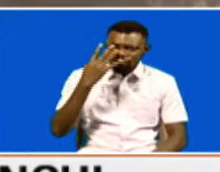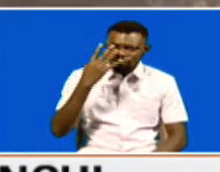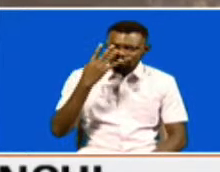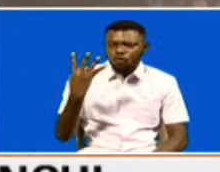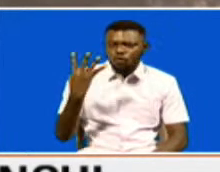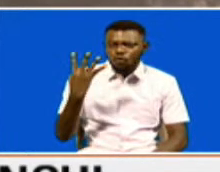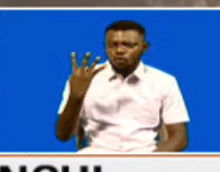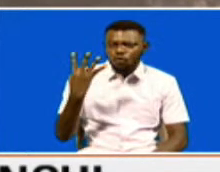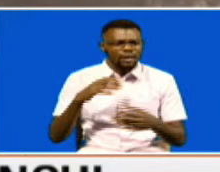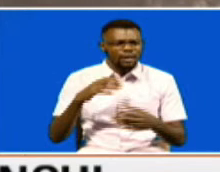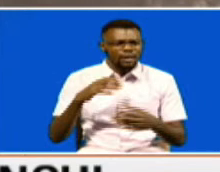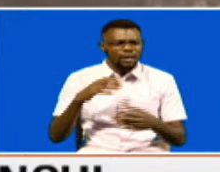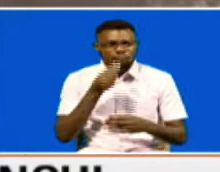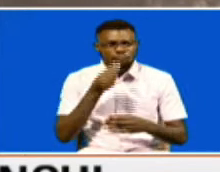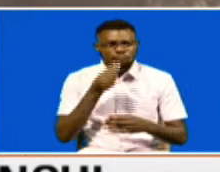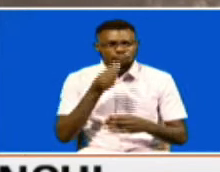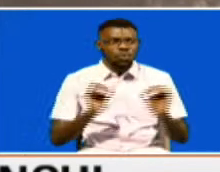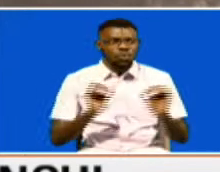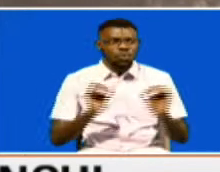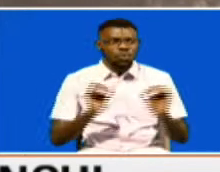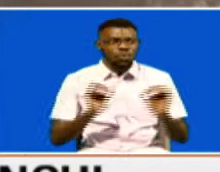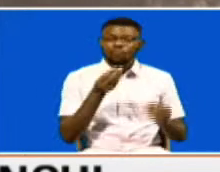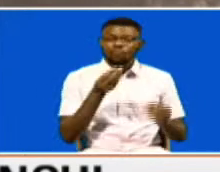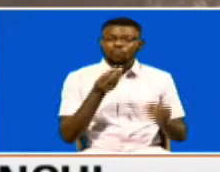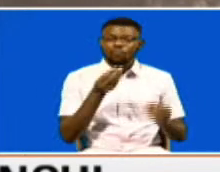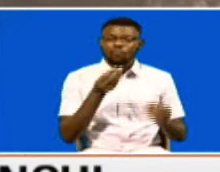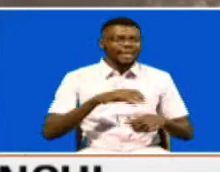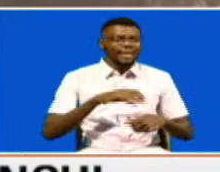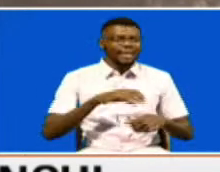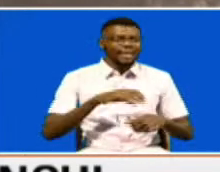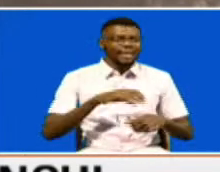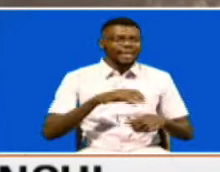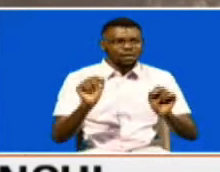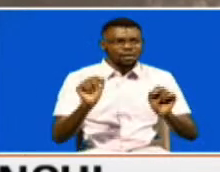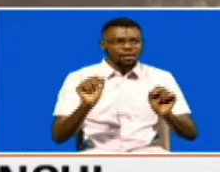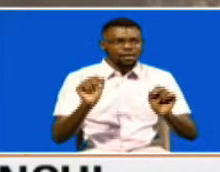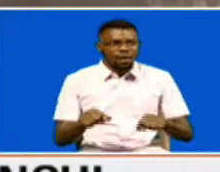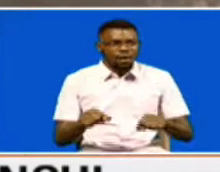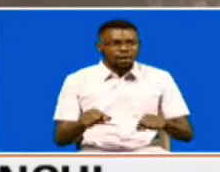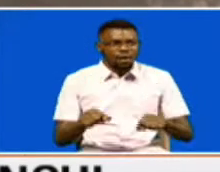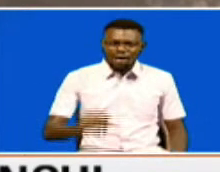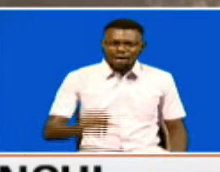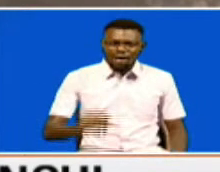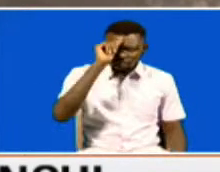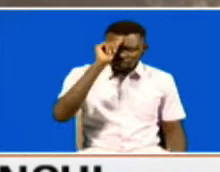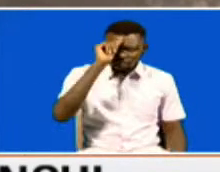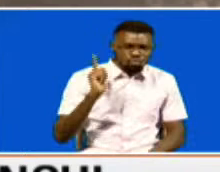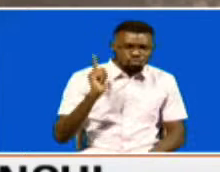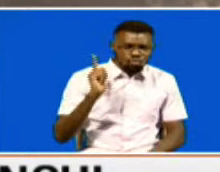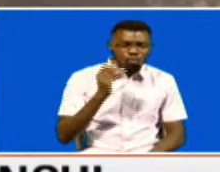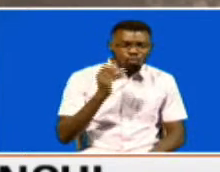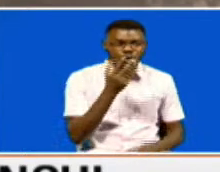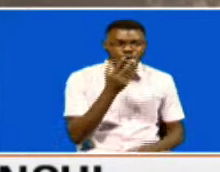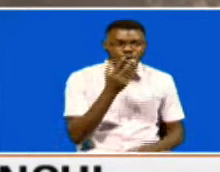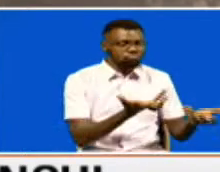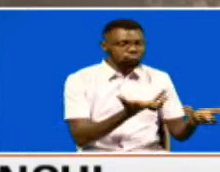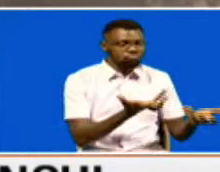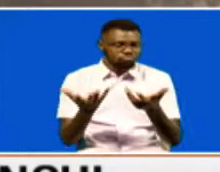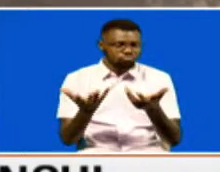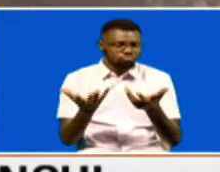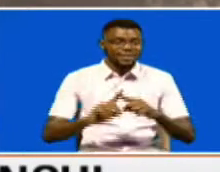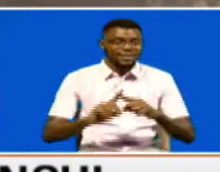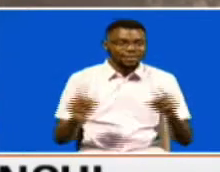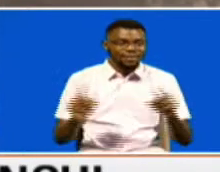So if we can get food, especially, like the government normally brings food, but they bring